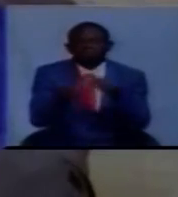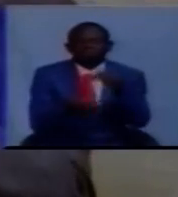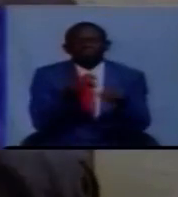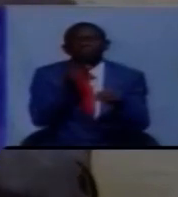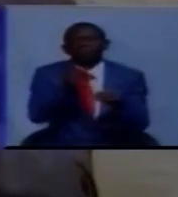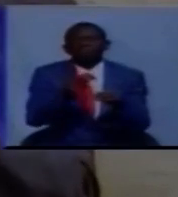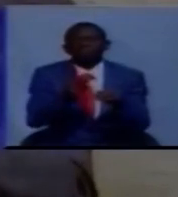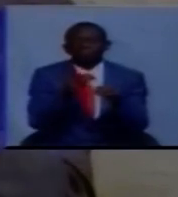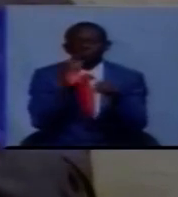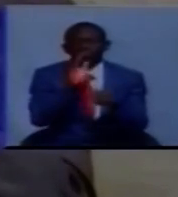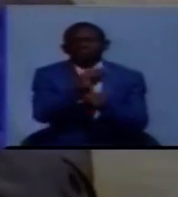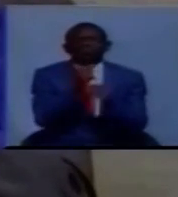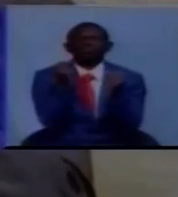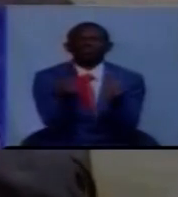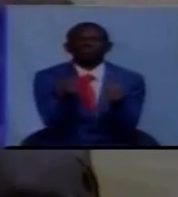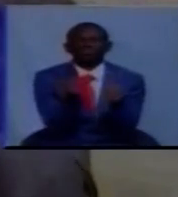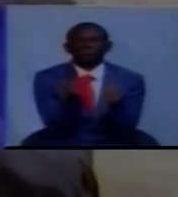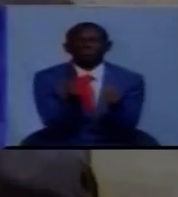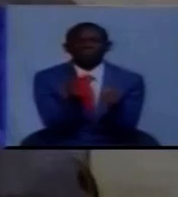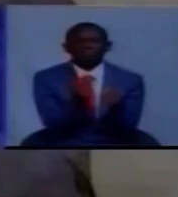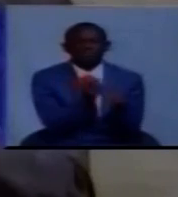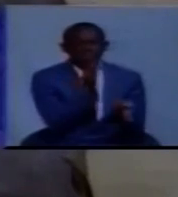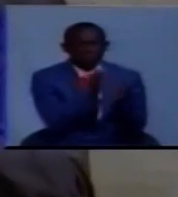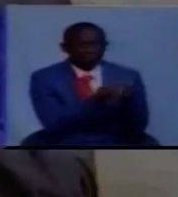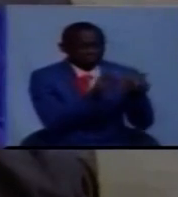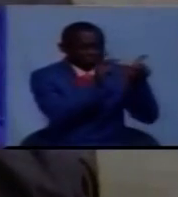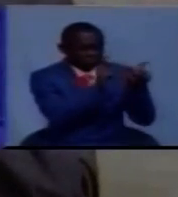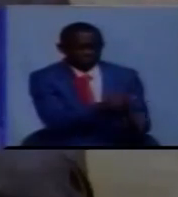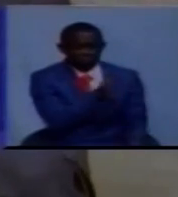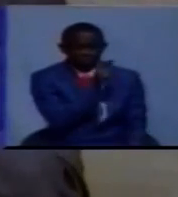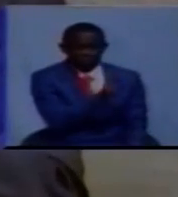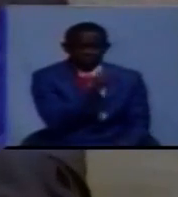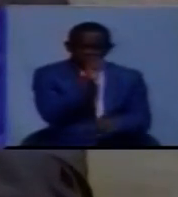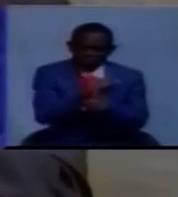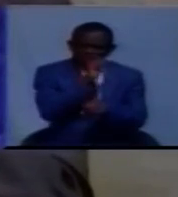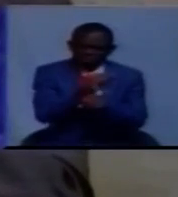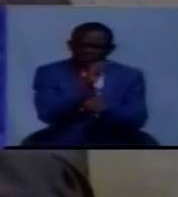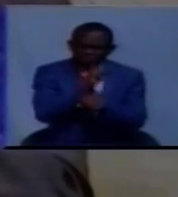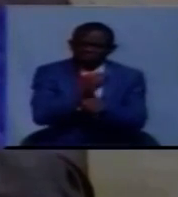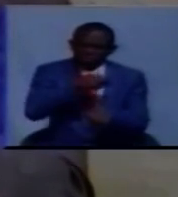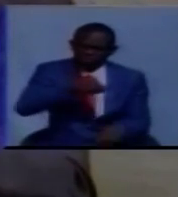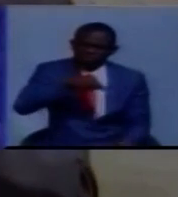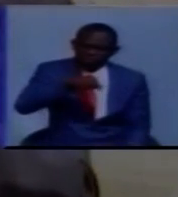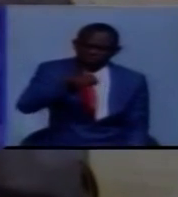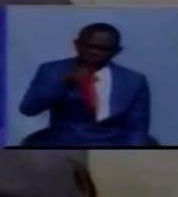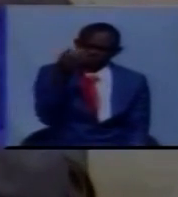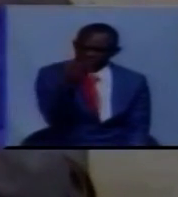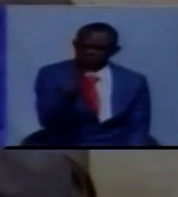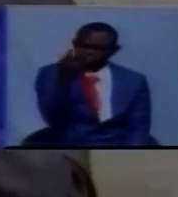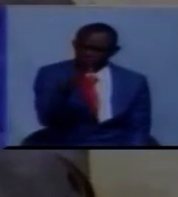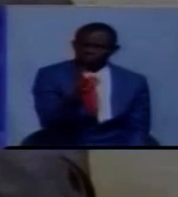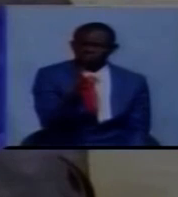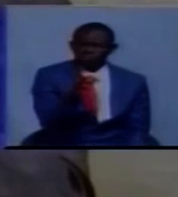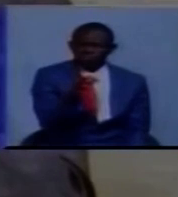for any job which is of a permanent nature, a job of any business concerned, which will go